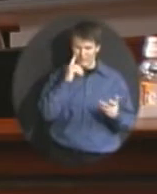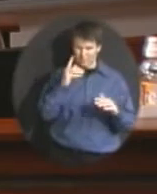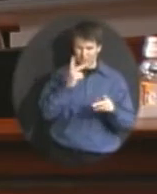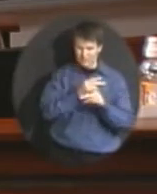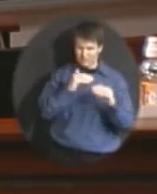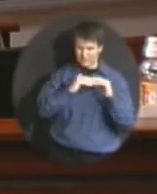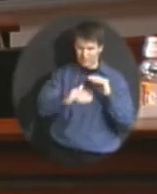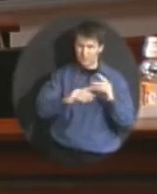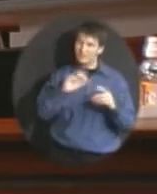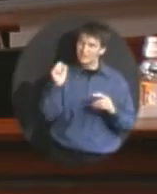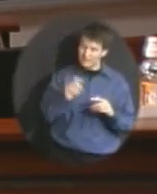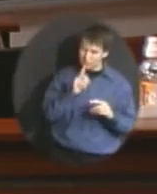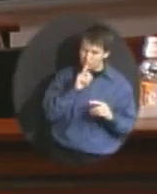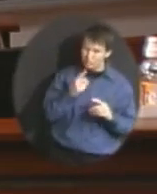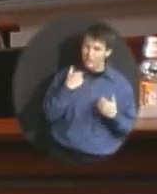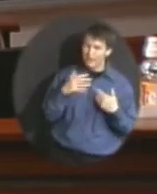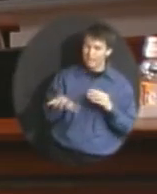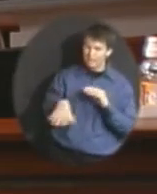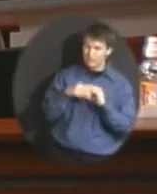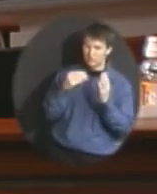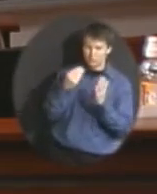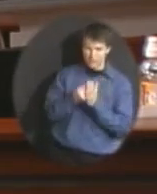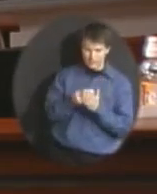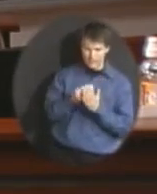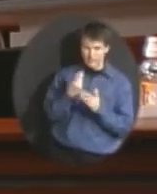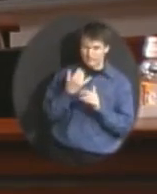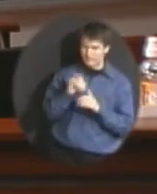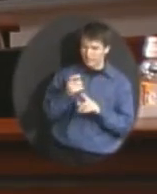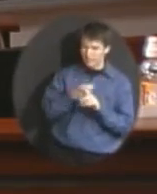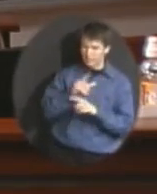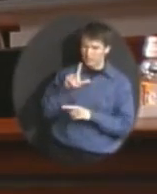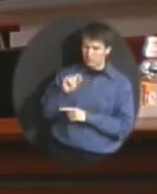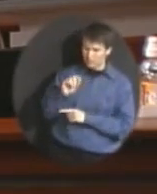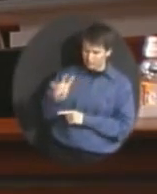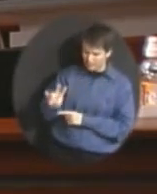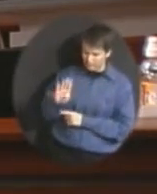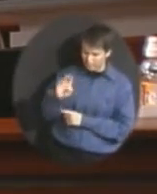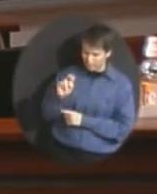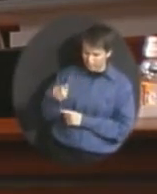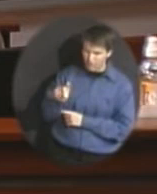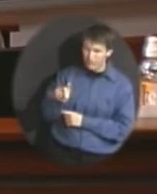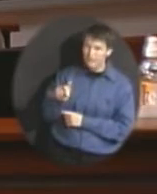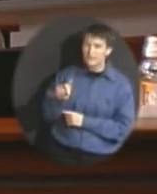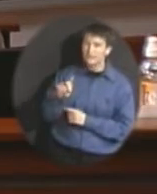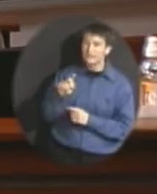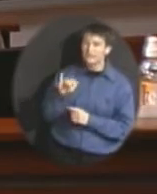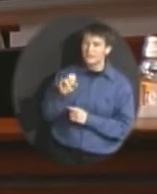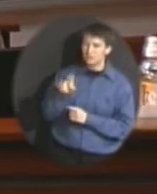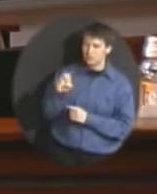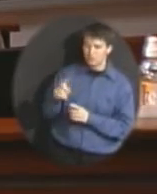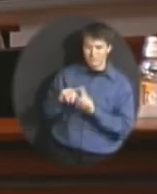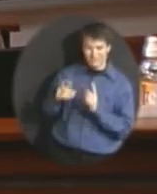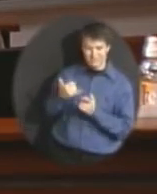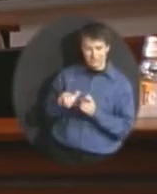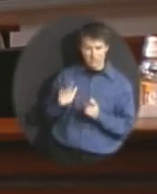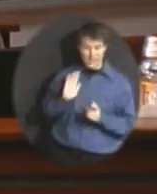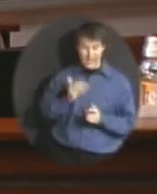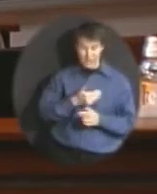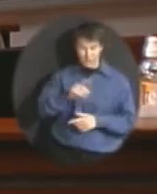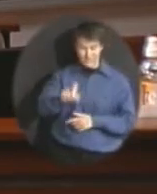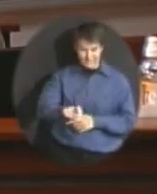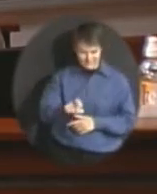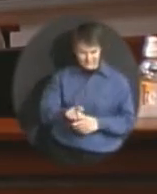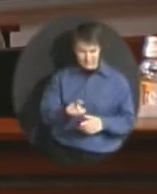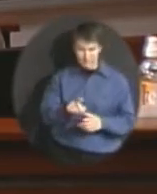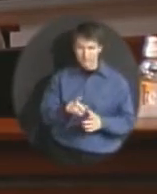additional dollars still in our aged facility money from the 2007 bond issue. But again, our needs are significant